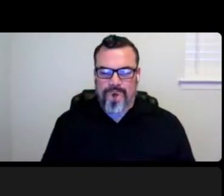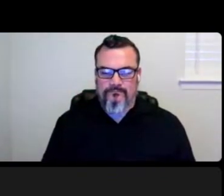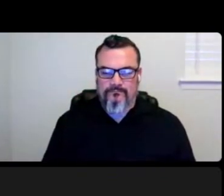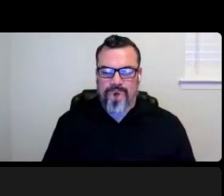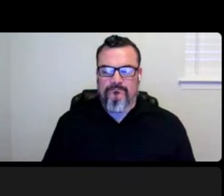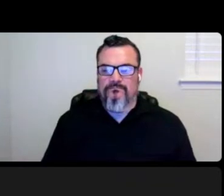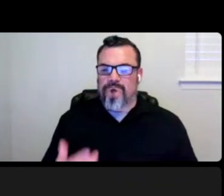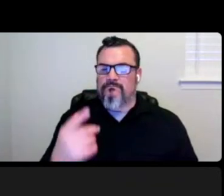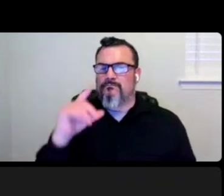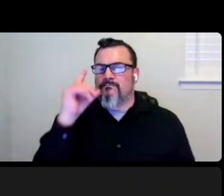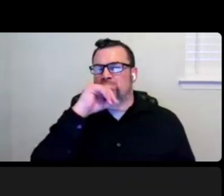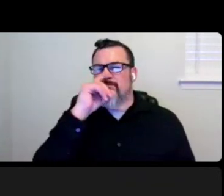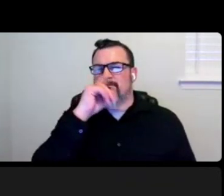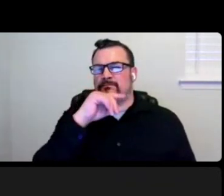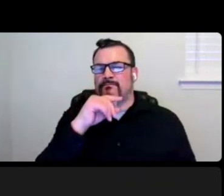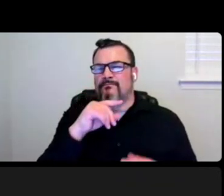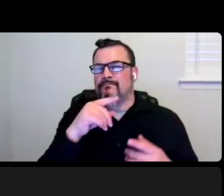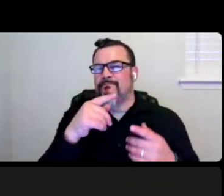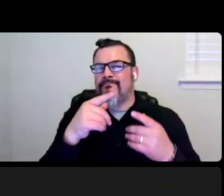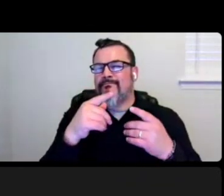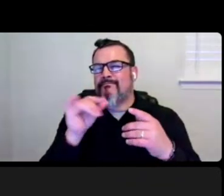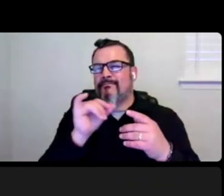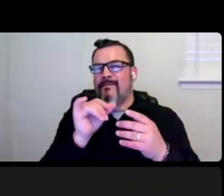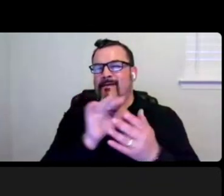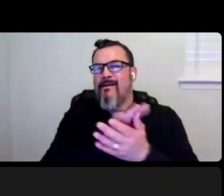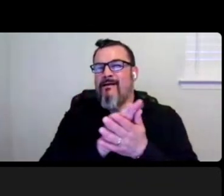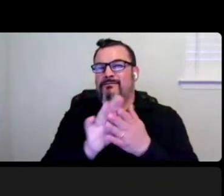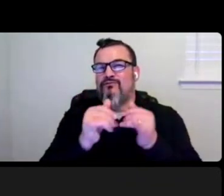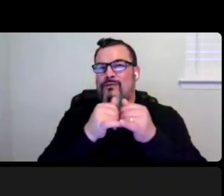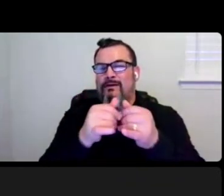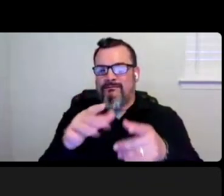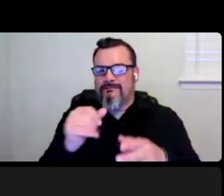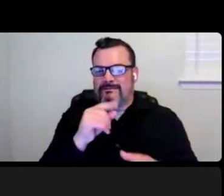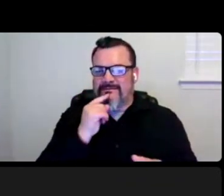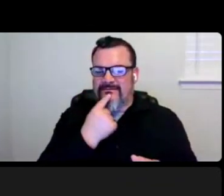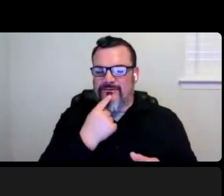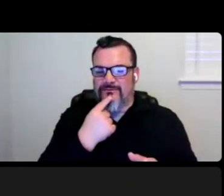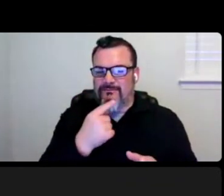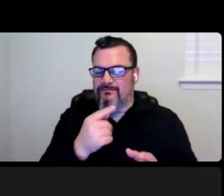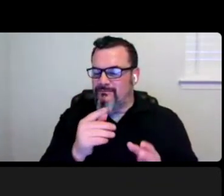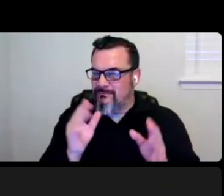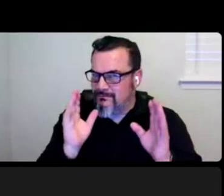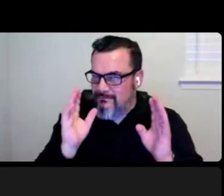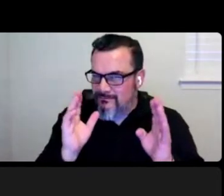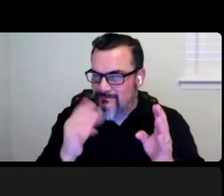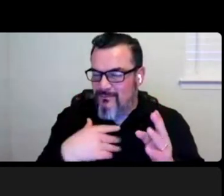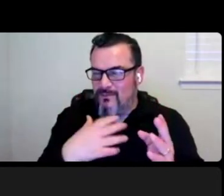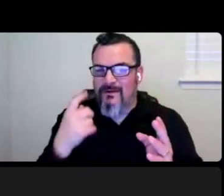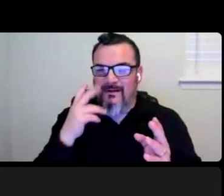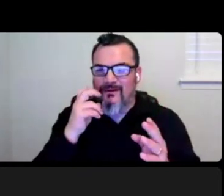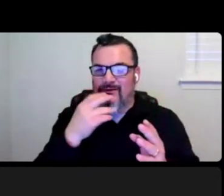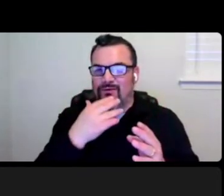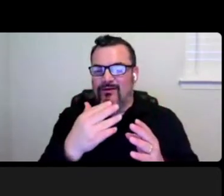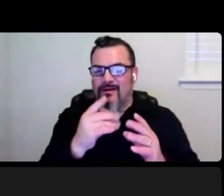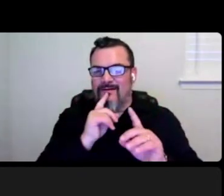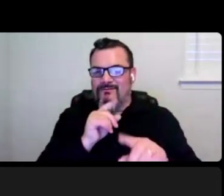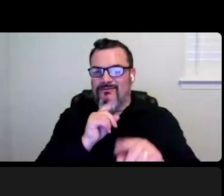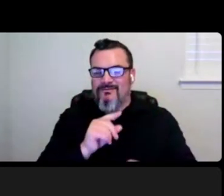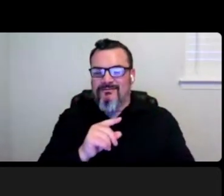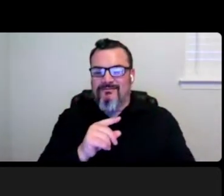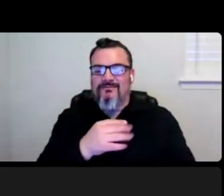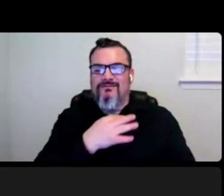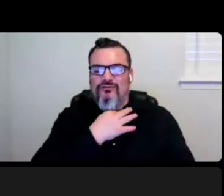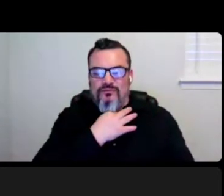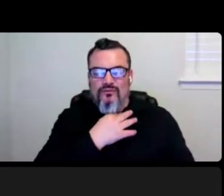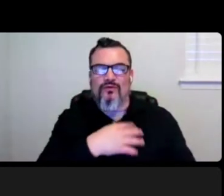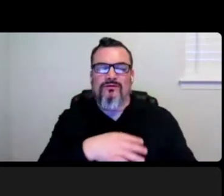Pretend like there's a sumptuous prize at the end of this contest. So you take it seriously, people. Lean in here. I want to hear some good answers. Explore, enjoy, and